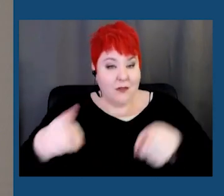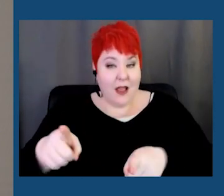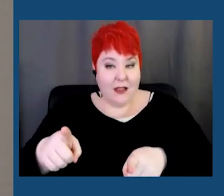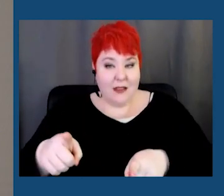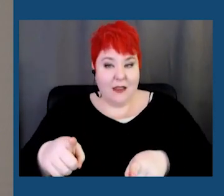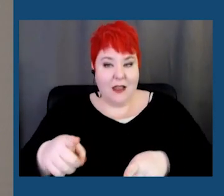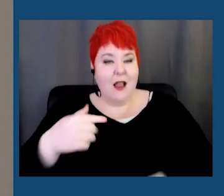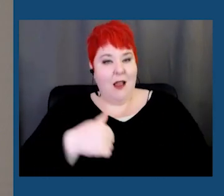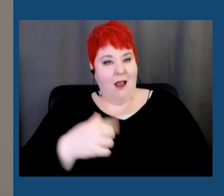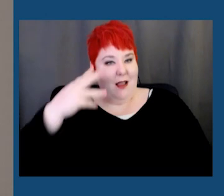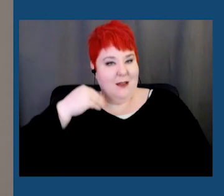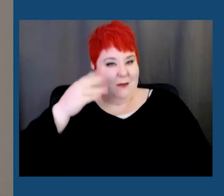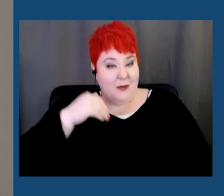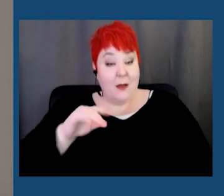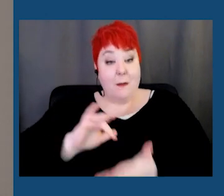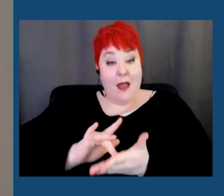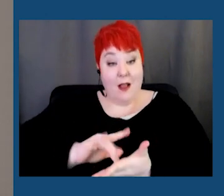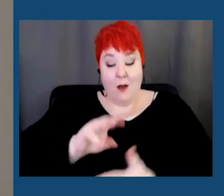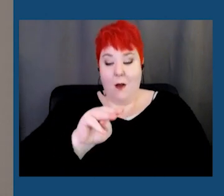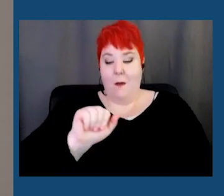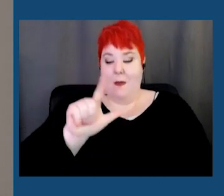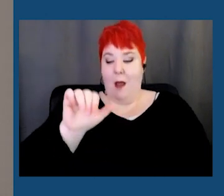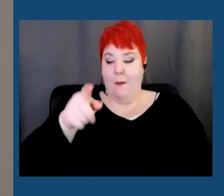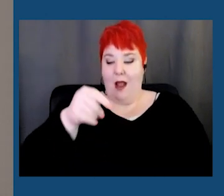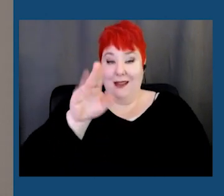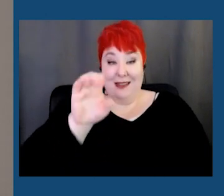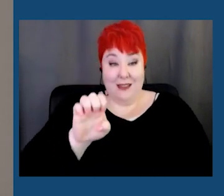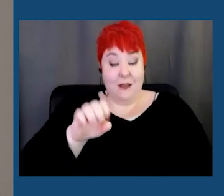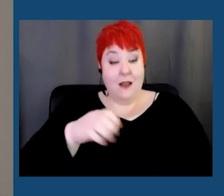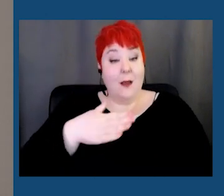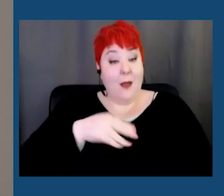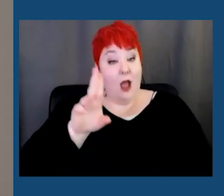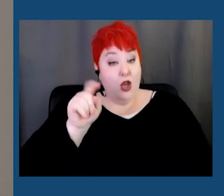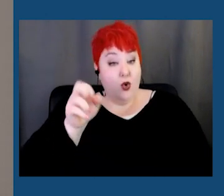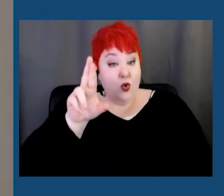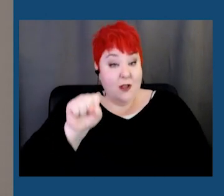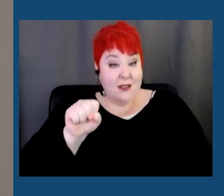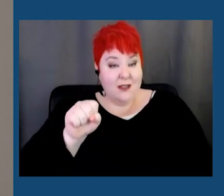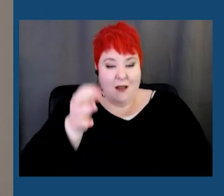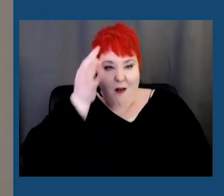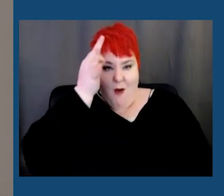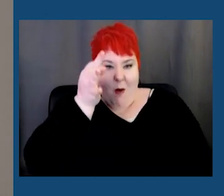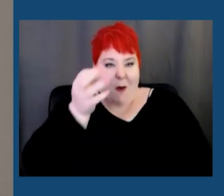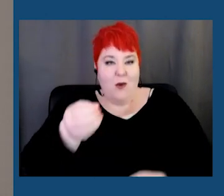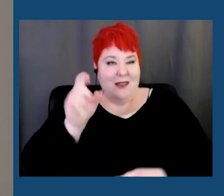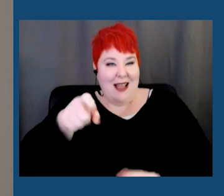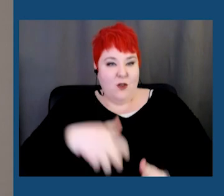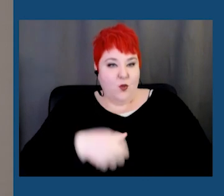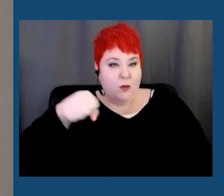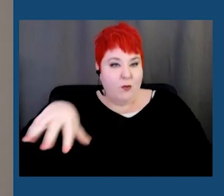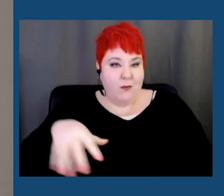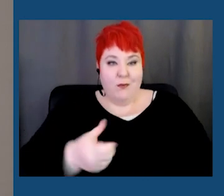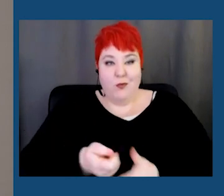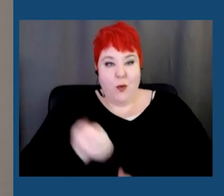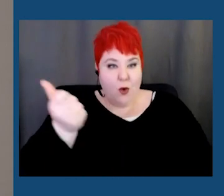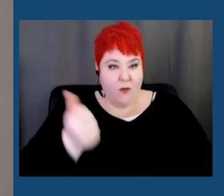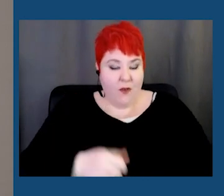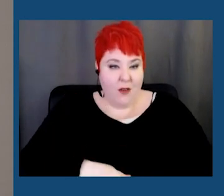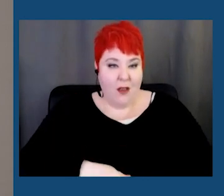medical malpractice and almost lost my uterus. I was on medication for months due to excessive blood